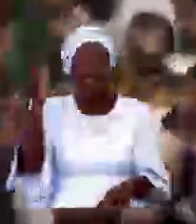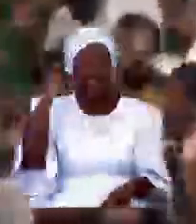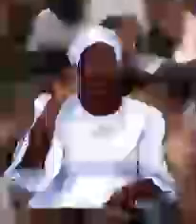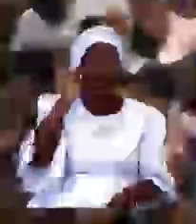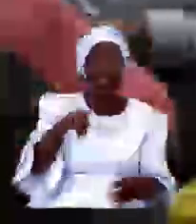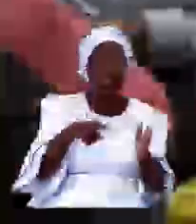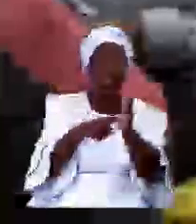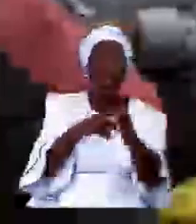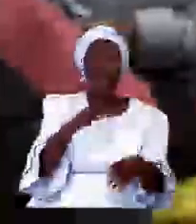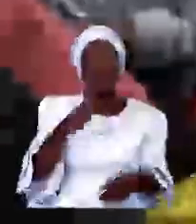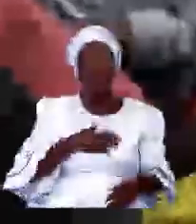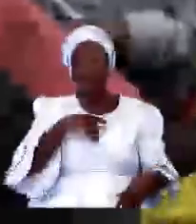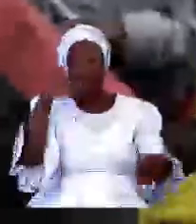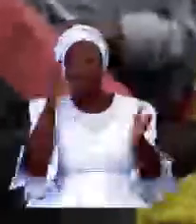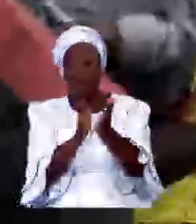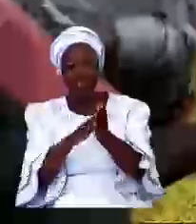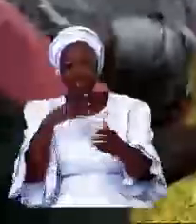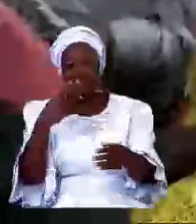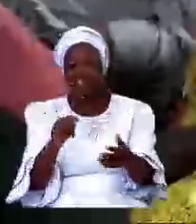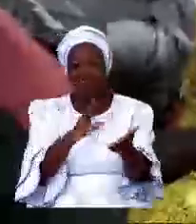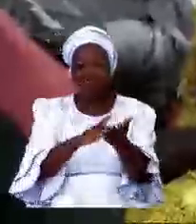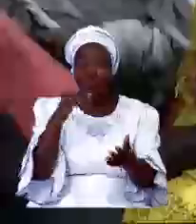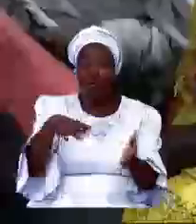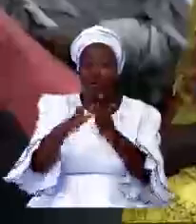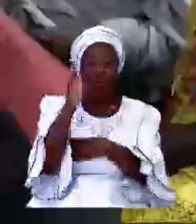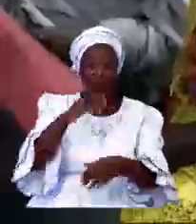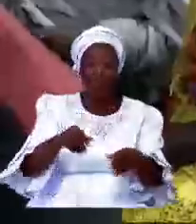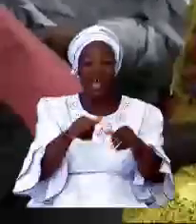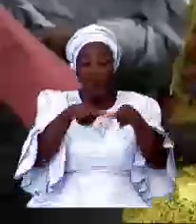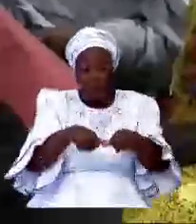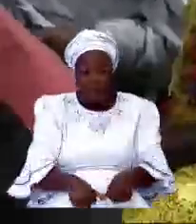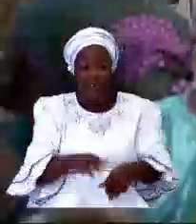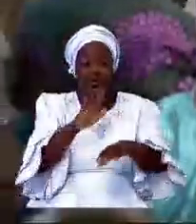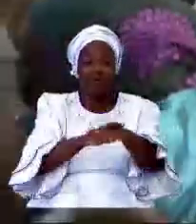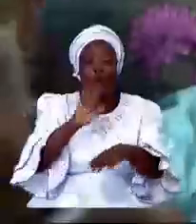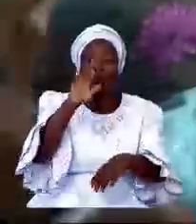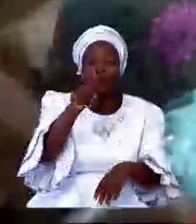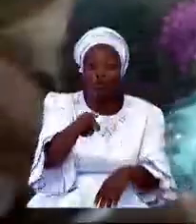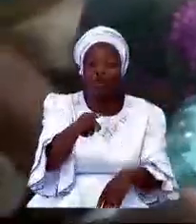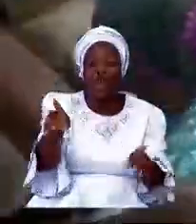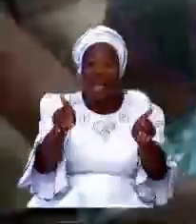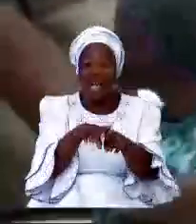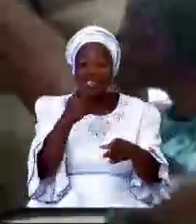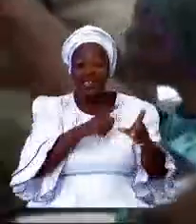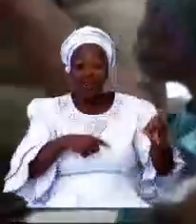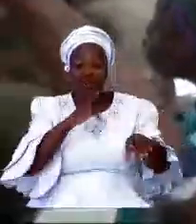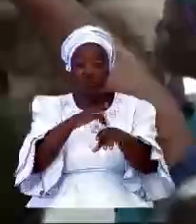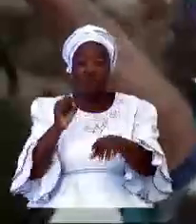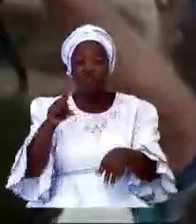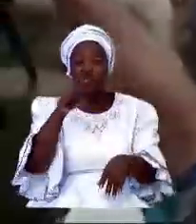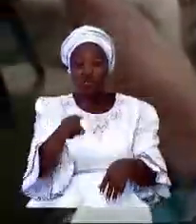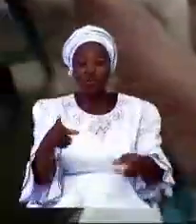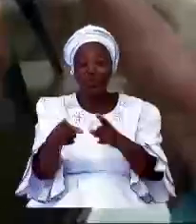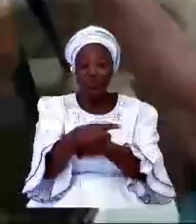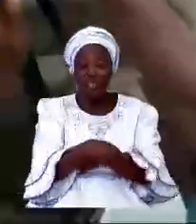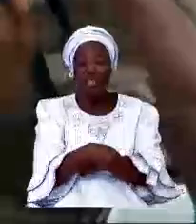my praise. Where is she? They shall show forth my praise. The glory of God will abide upon